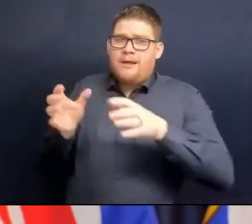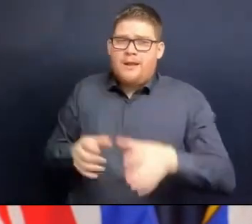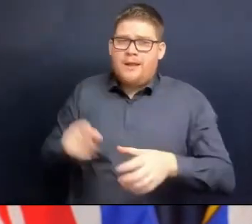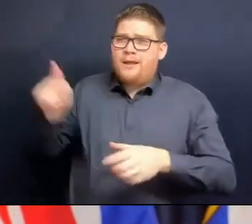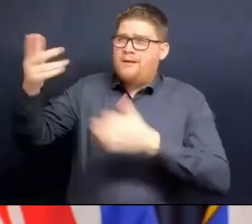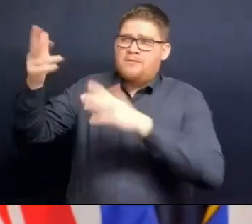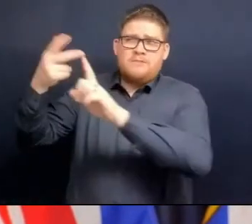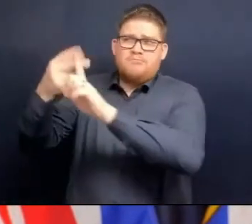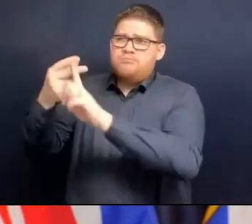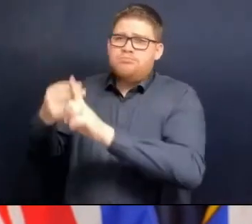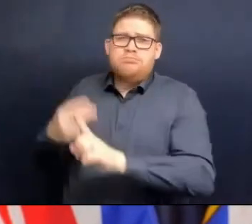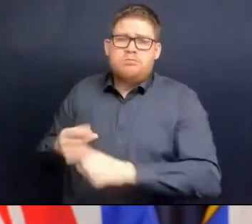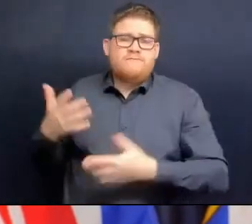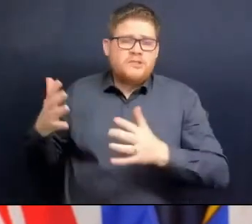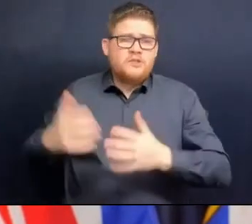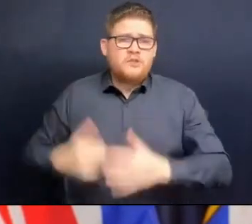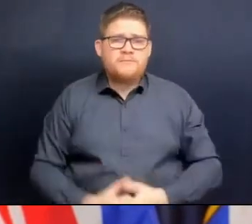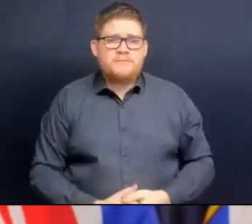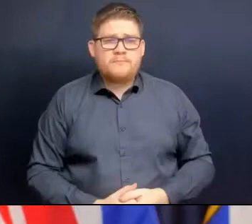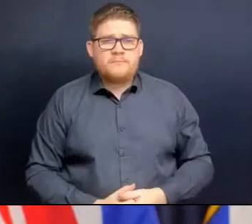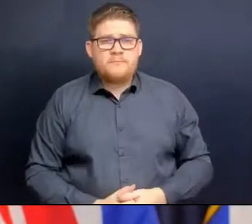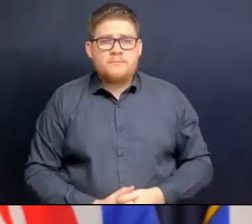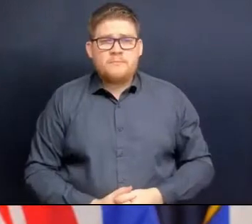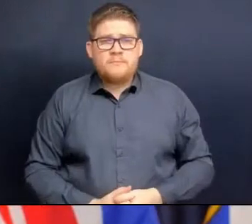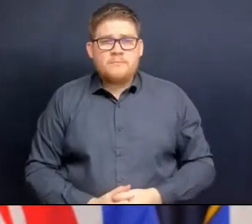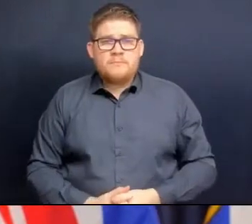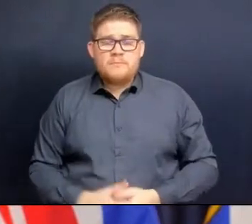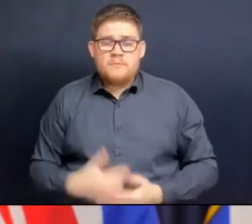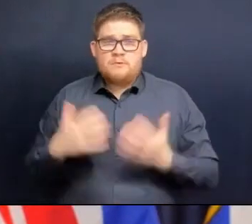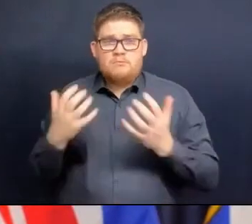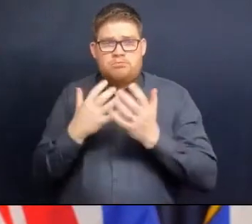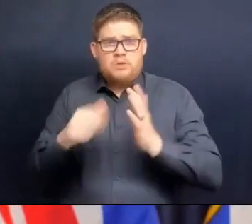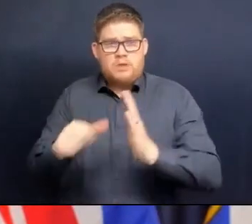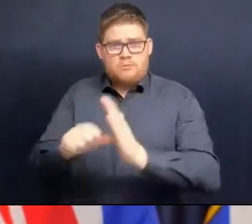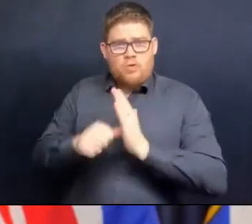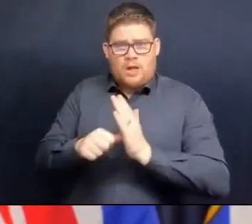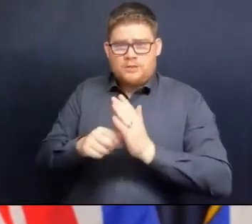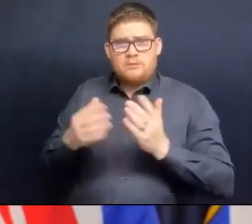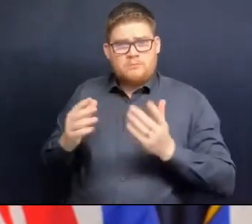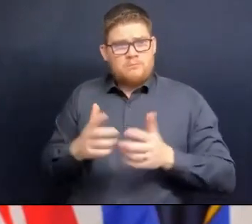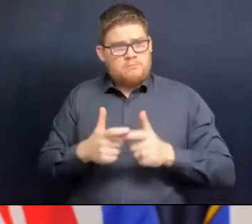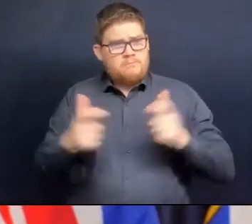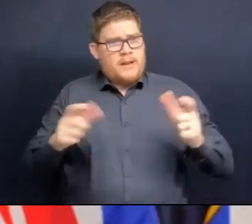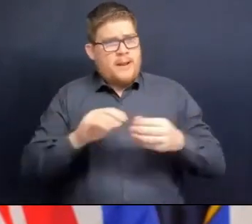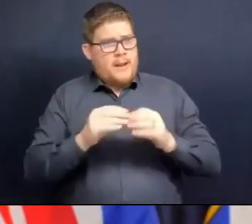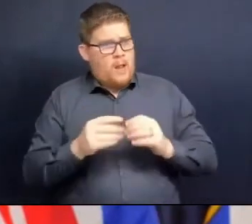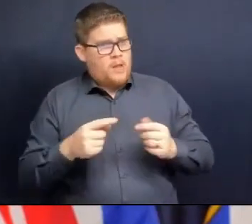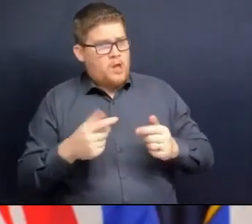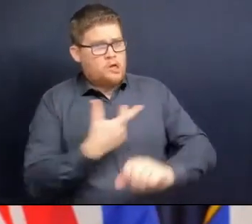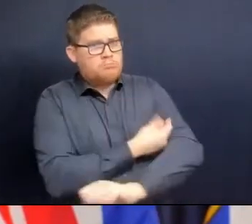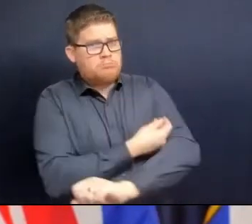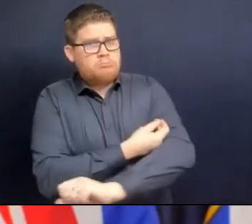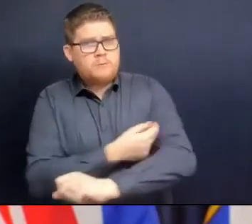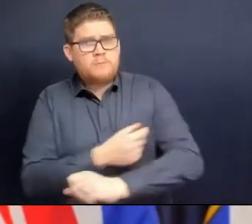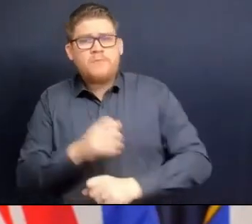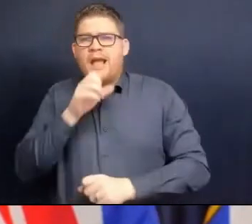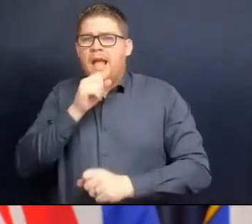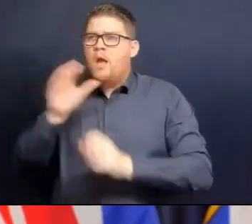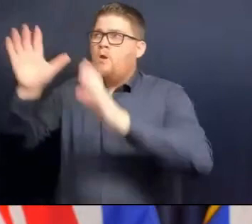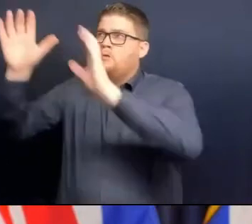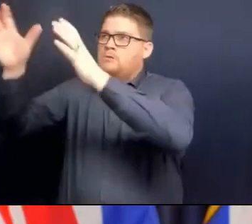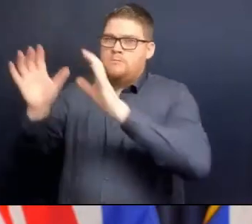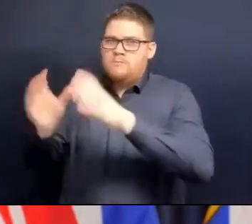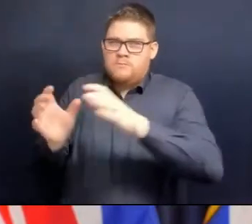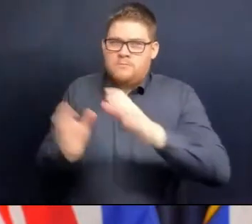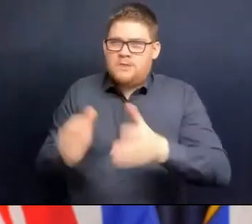group who have received their booster shots. So that's an impressive number. It's less in other